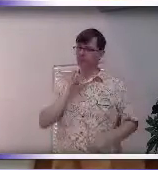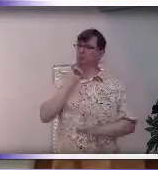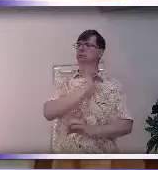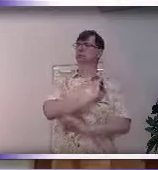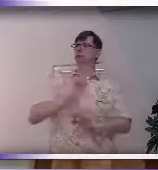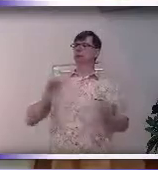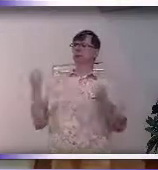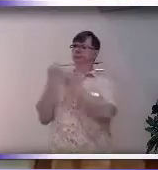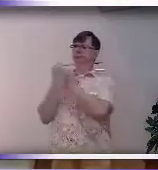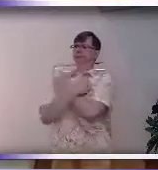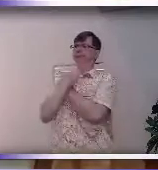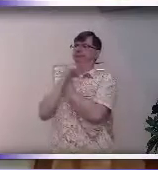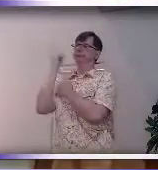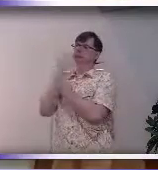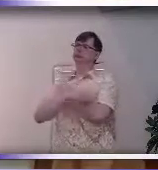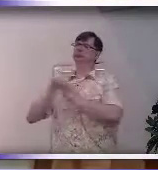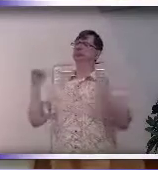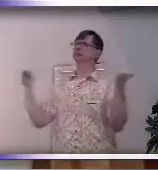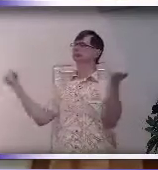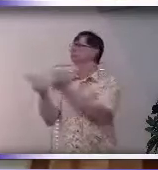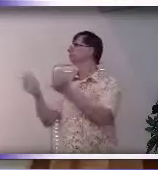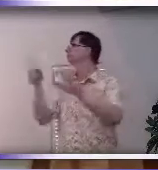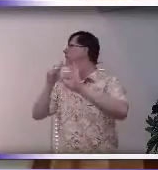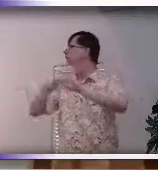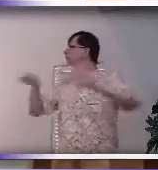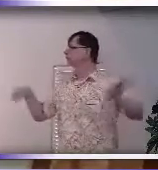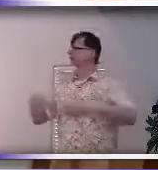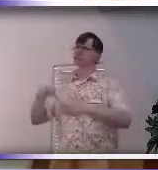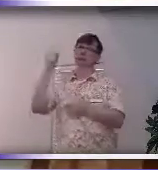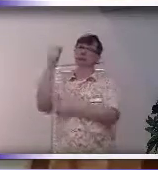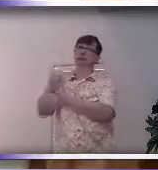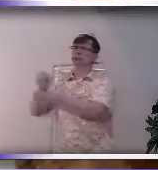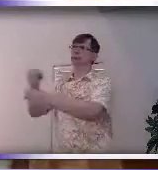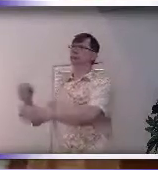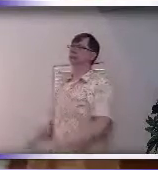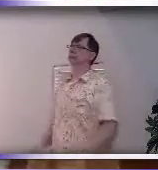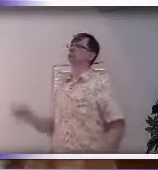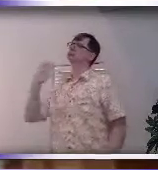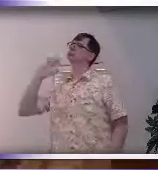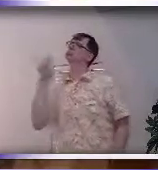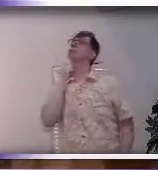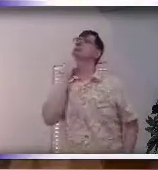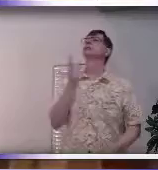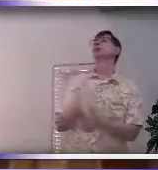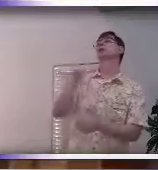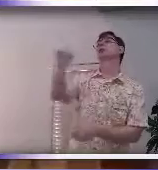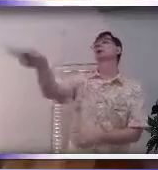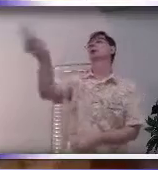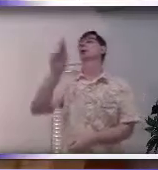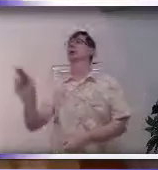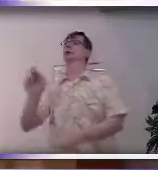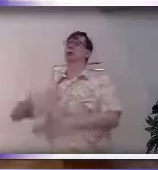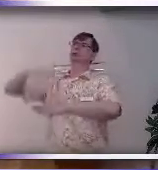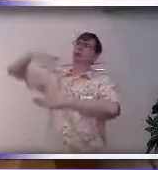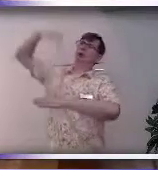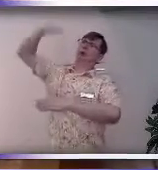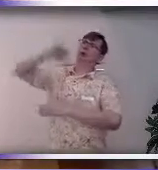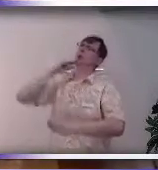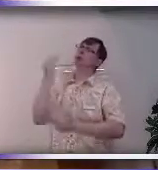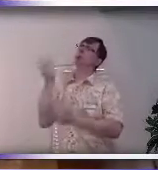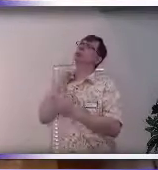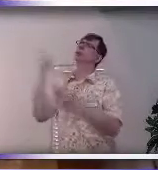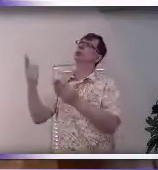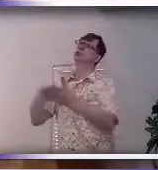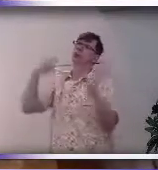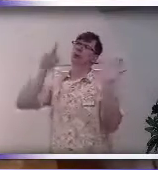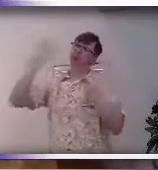clothes or my physical body, and it works. Because who we are is so much more than that. Who